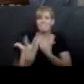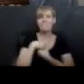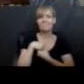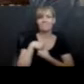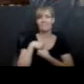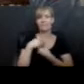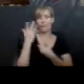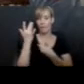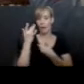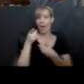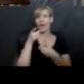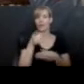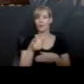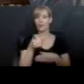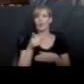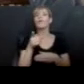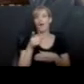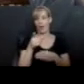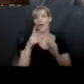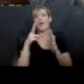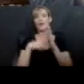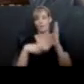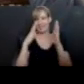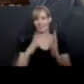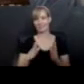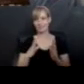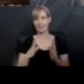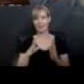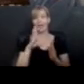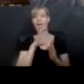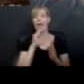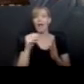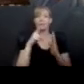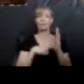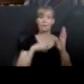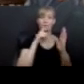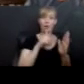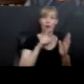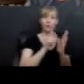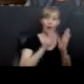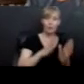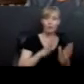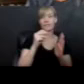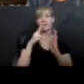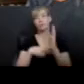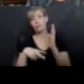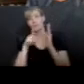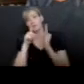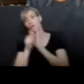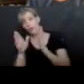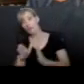are a reader. And readers are writers. And writers are readers. And readers are writers.